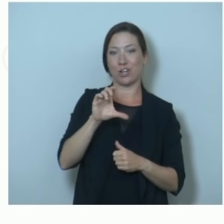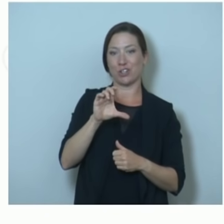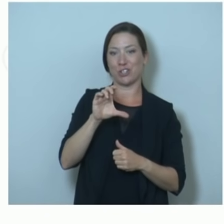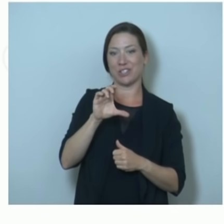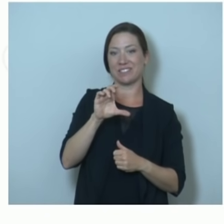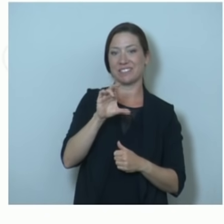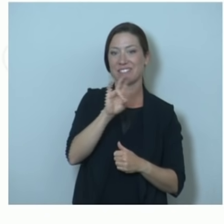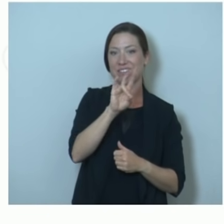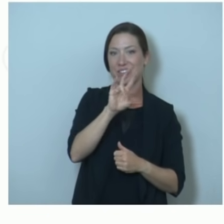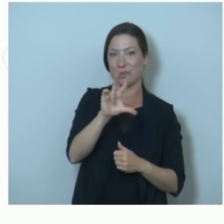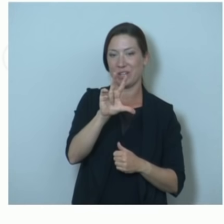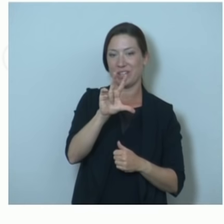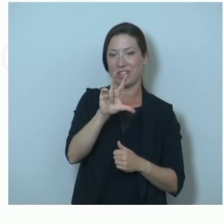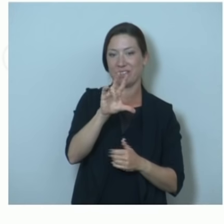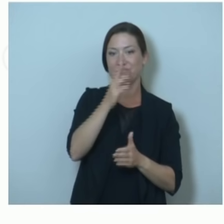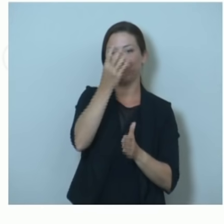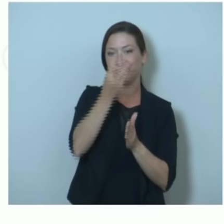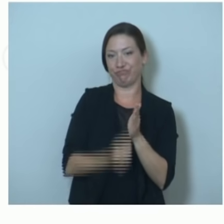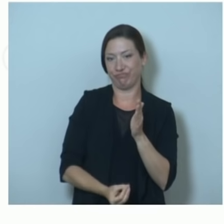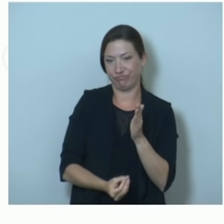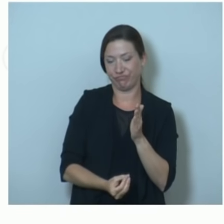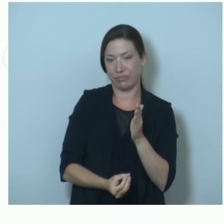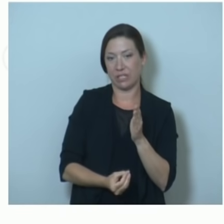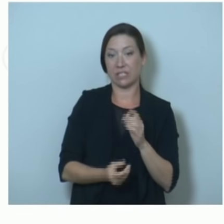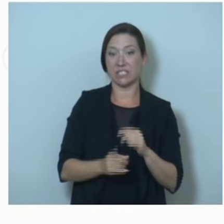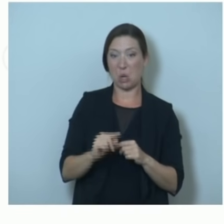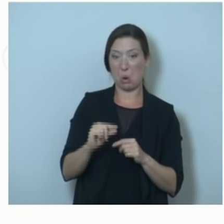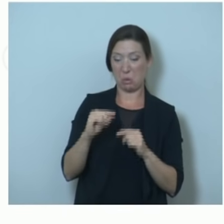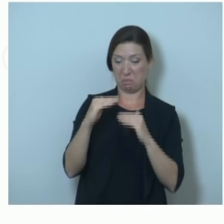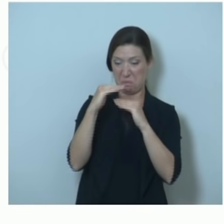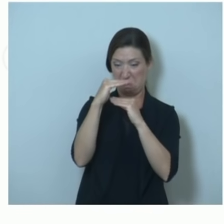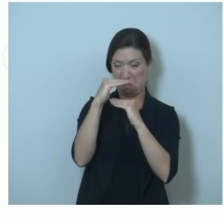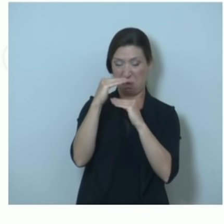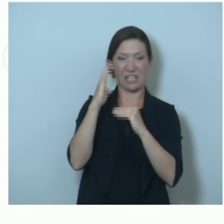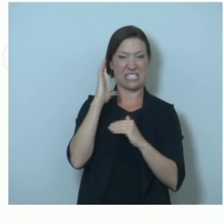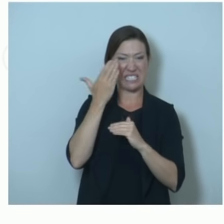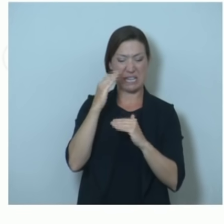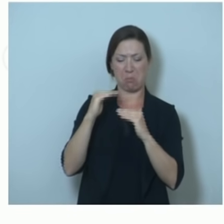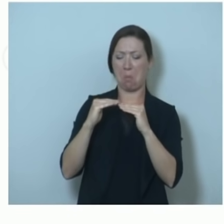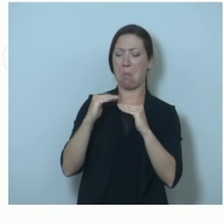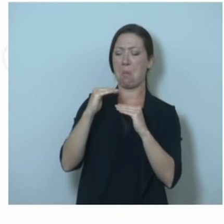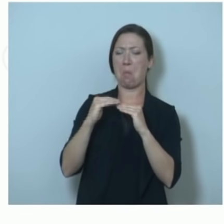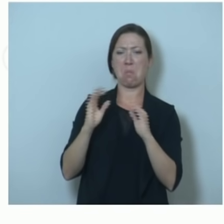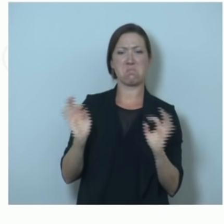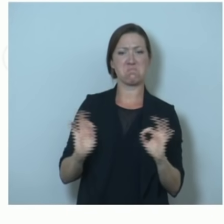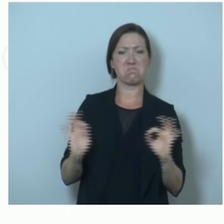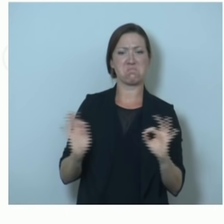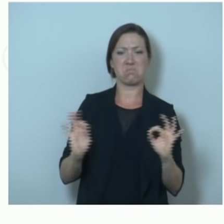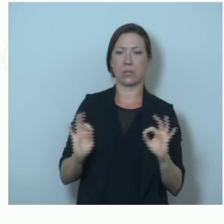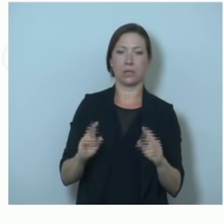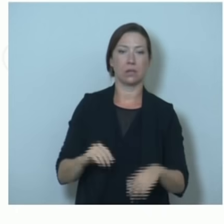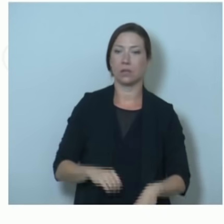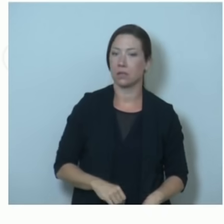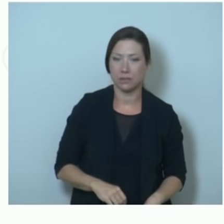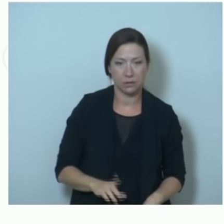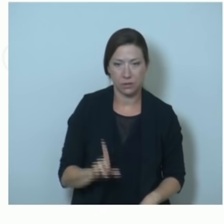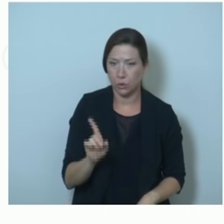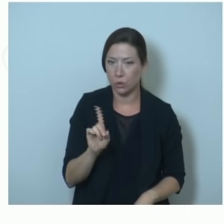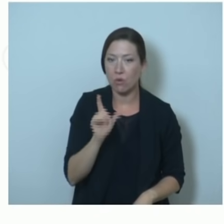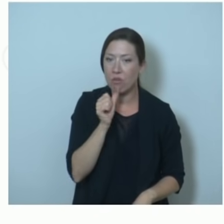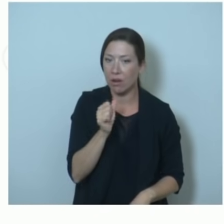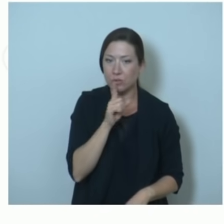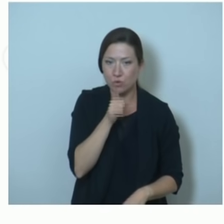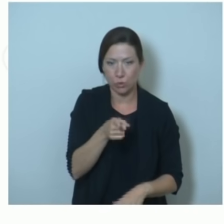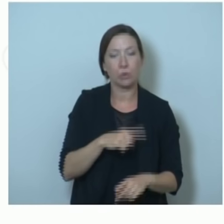so they always go down to 0, but don't be deceived by that small space because there's a lot of risk for the New Mexico population